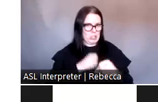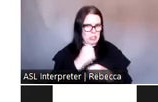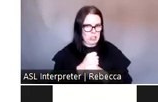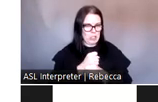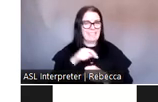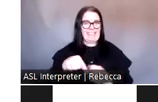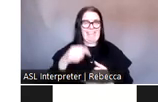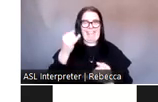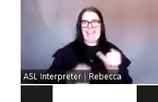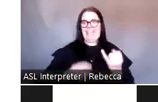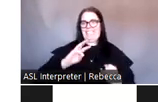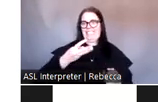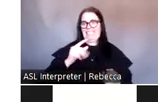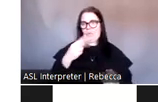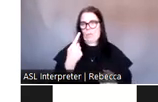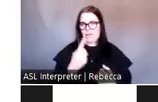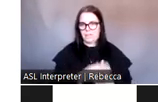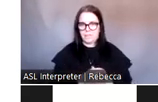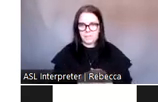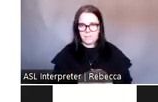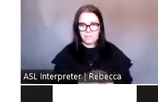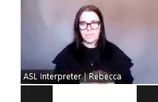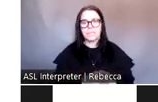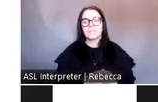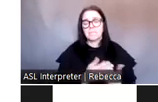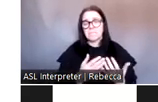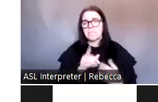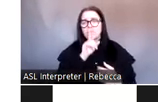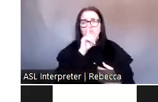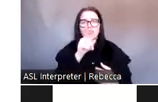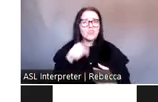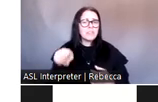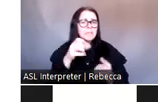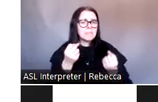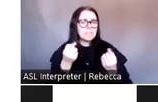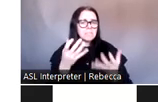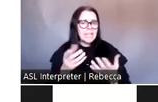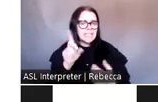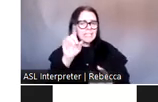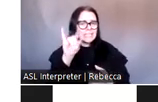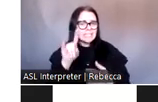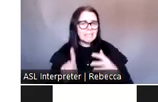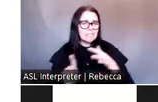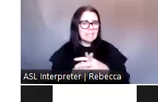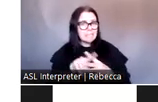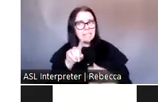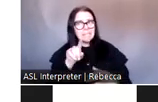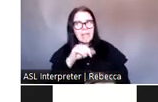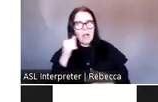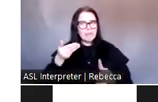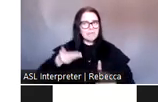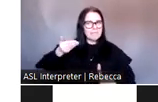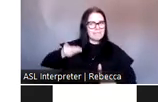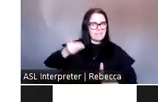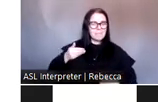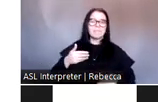And I think many of you have probably attended others. And I just want to once again thank Contact